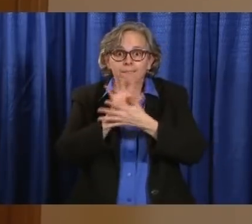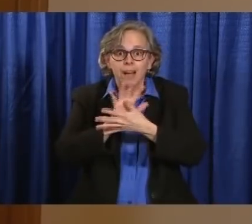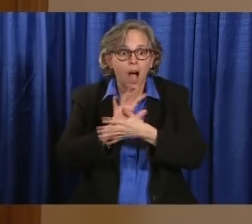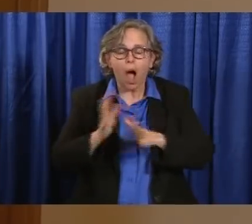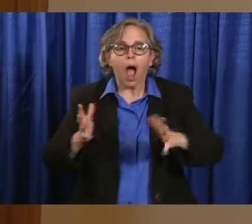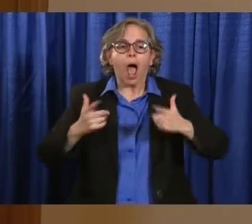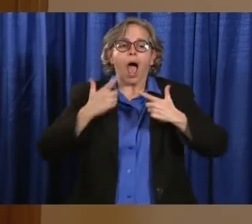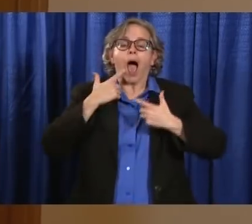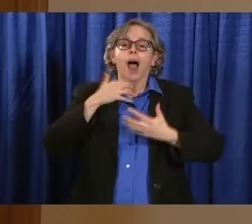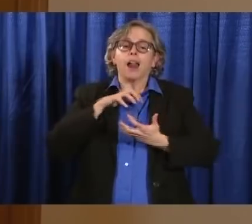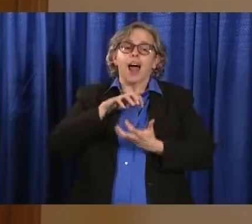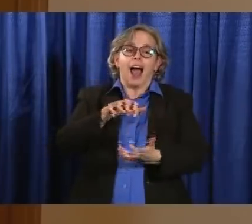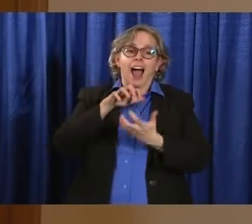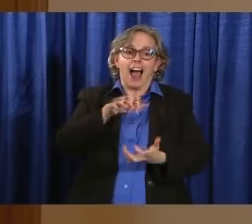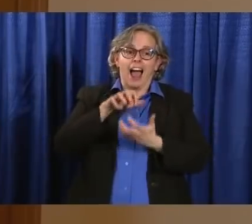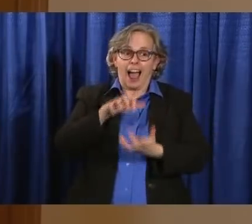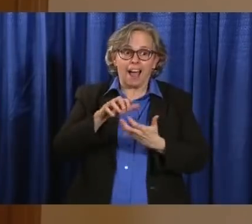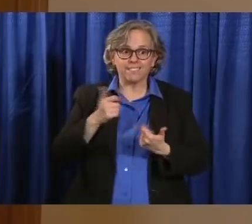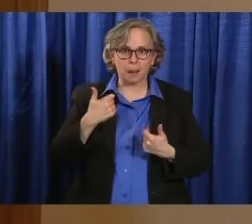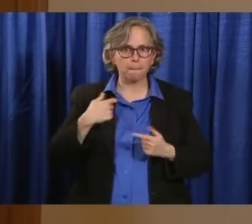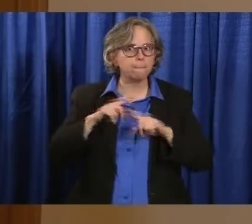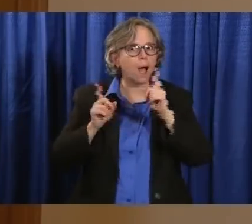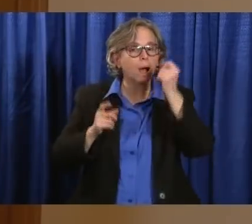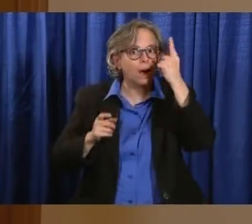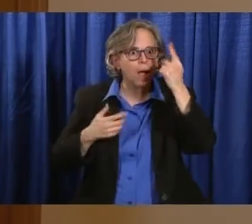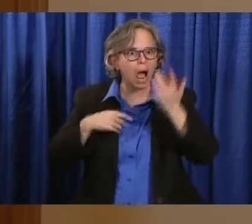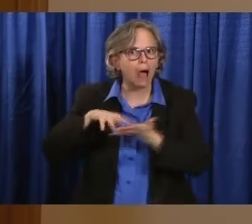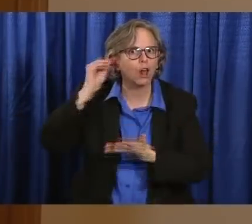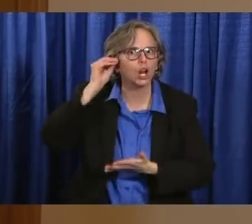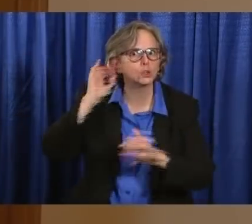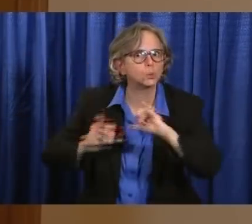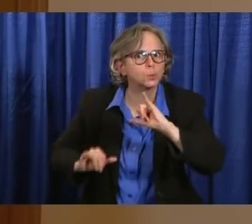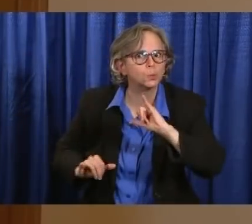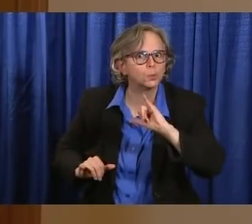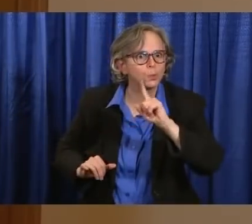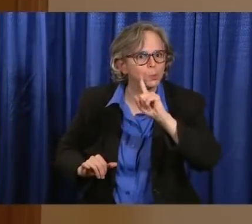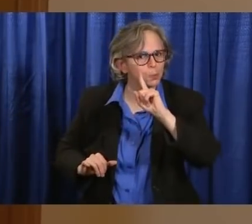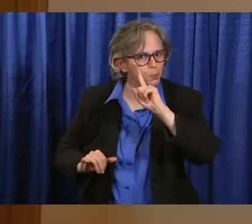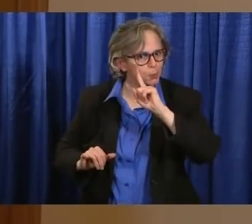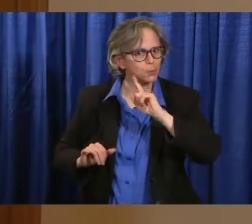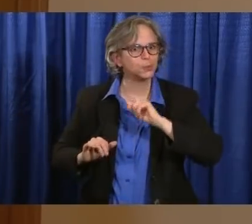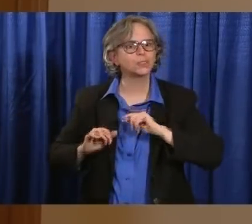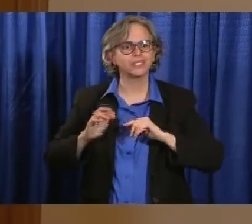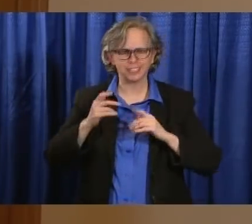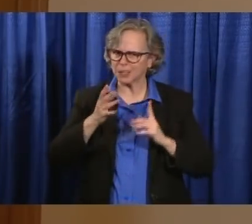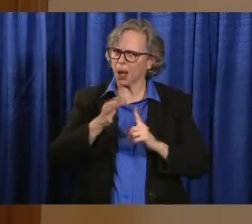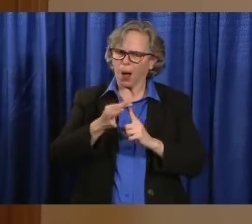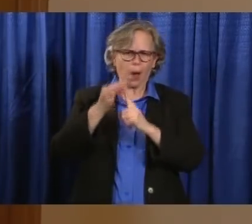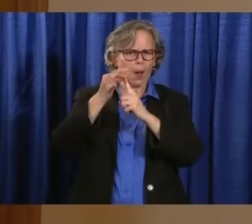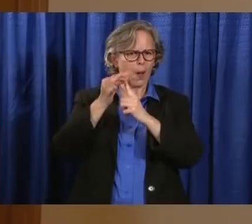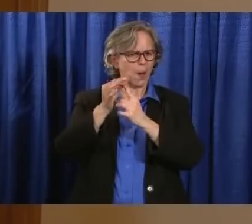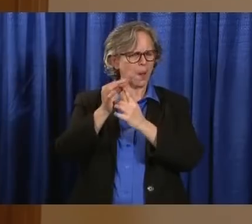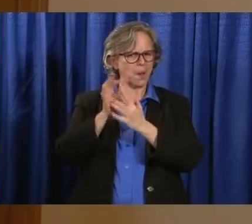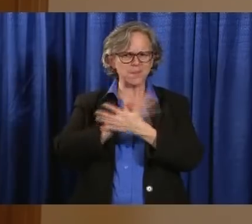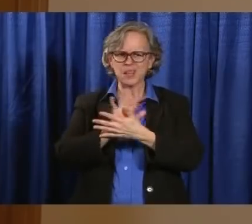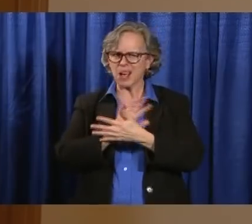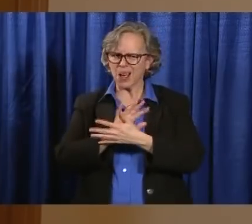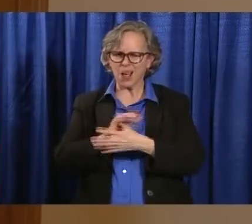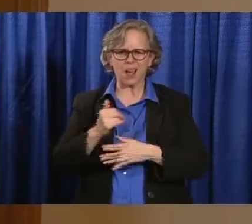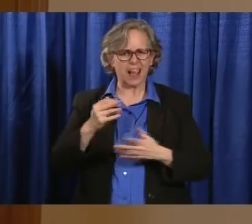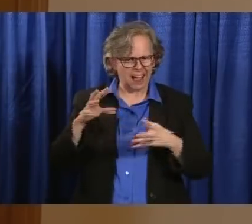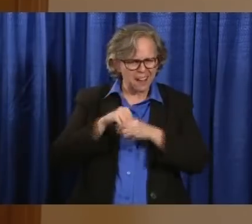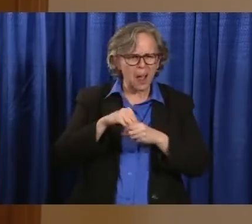incredibly educational. I learned something in it, sort of a Khan Academy with his unique sense of humor.